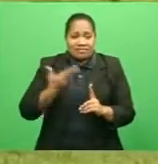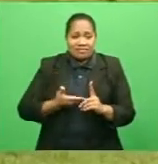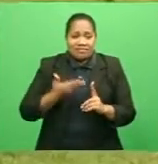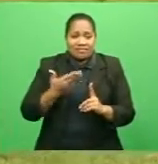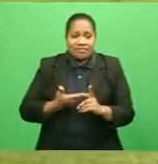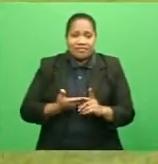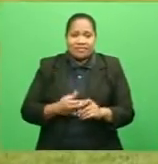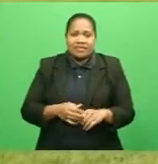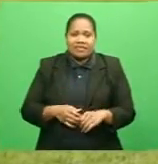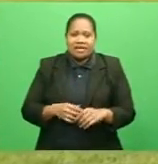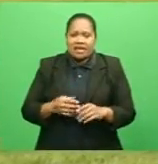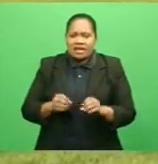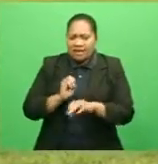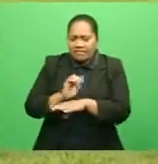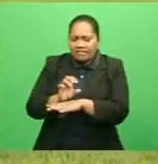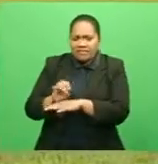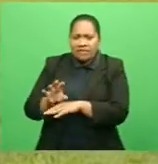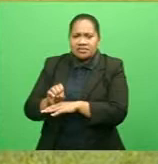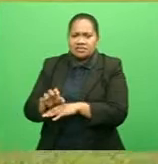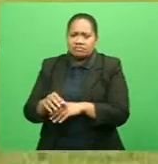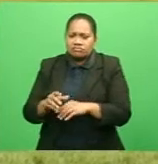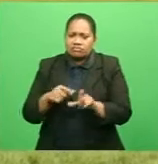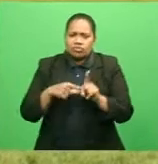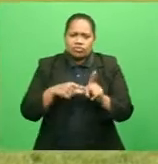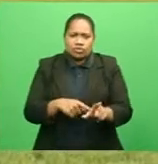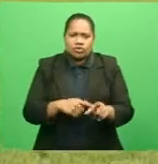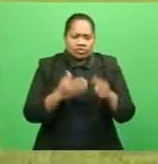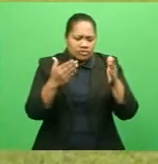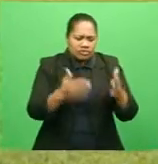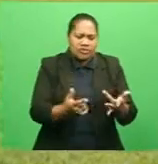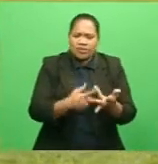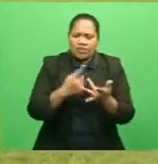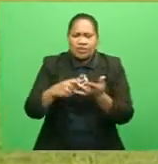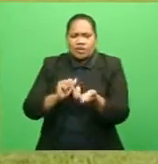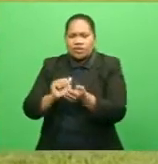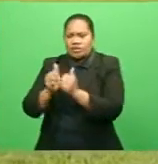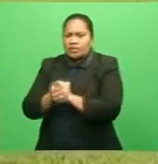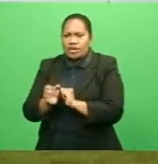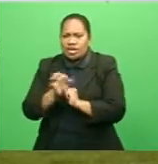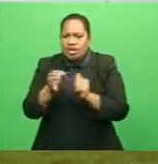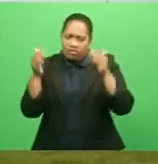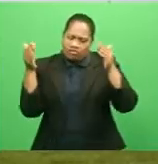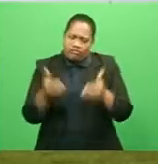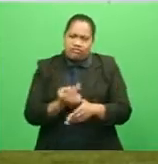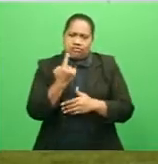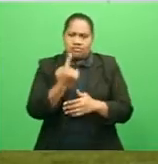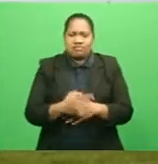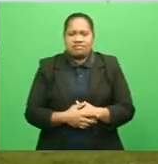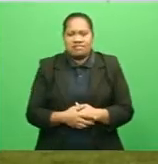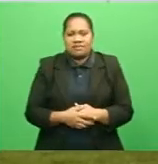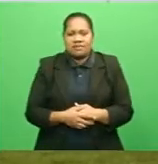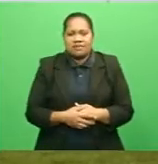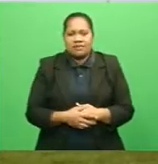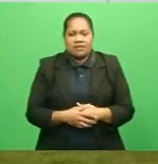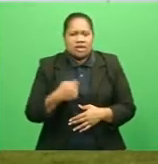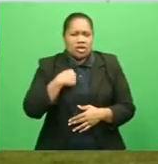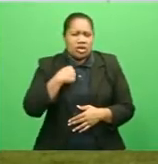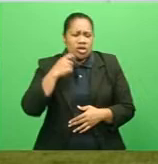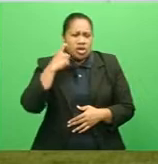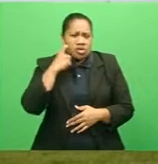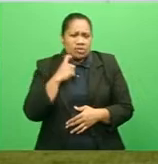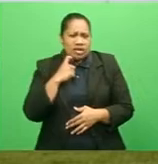to venture into other sports like football and not stick to the traditional norm. I try to do